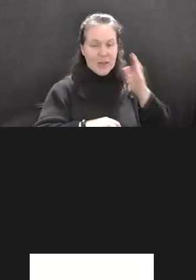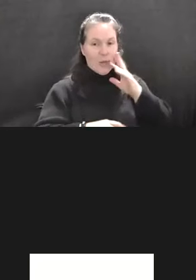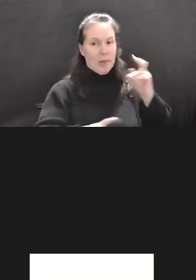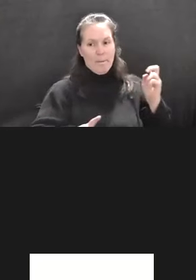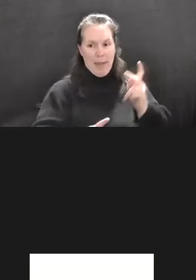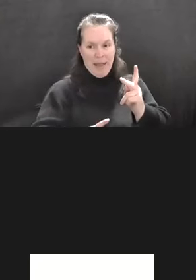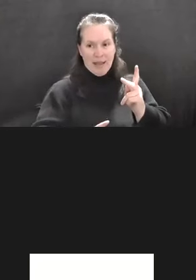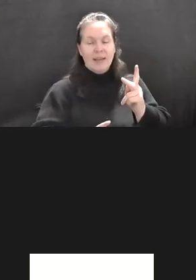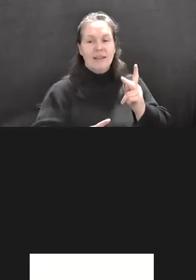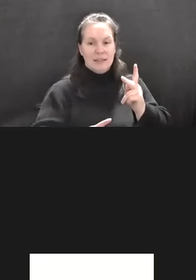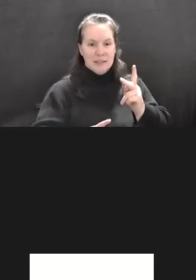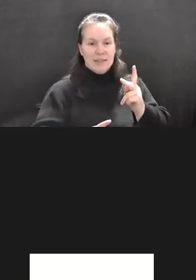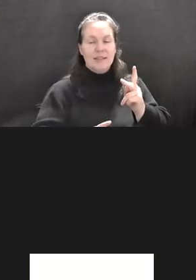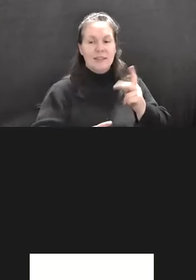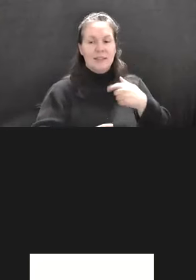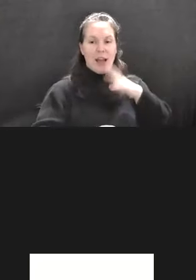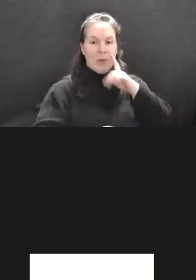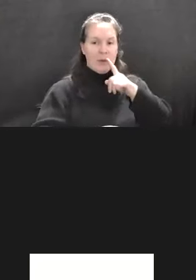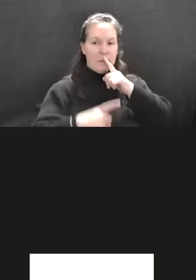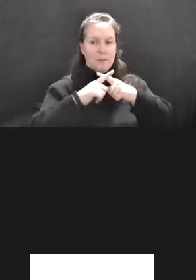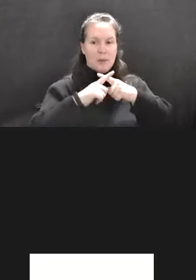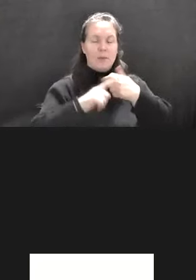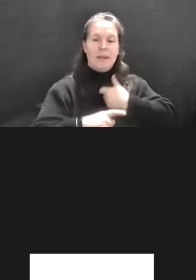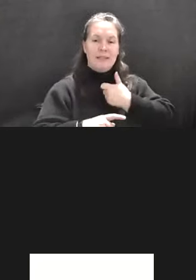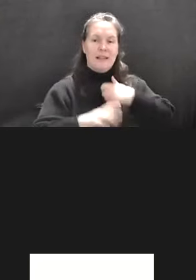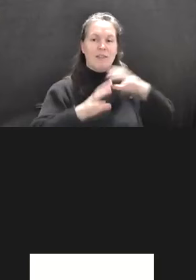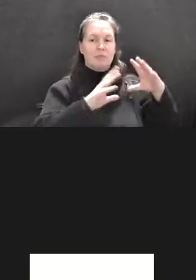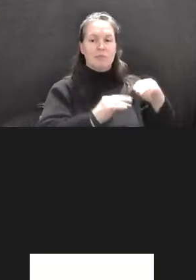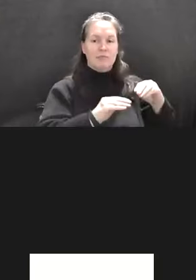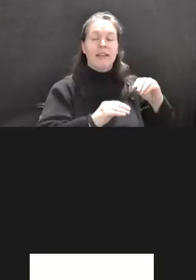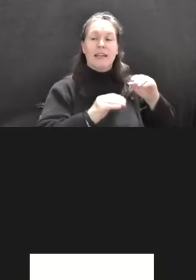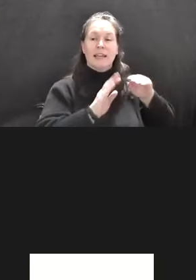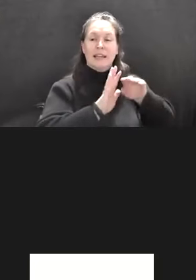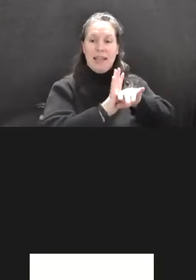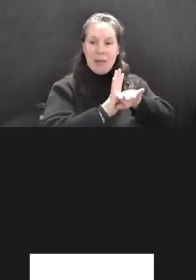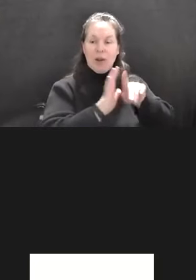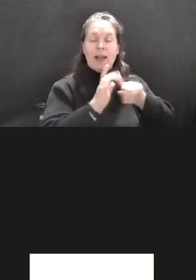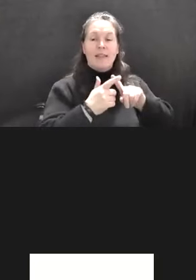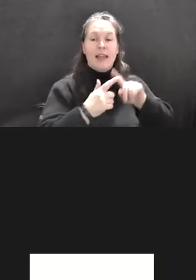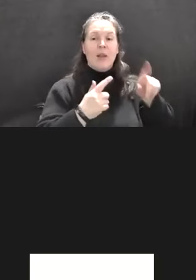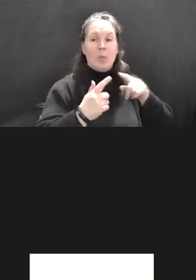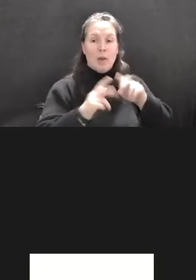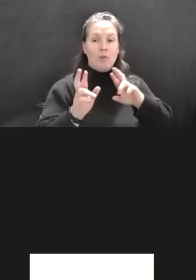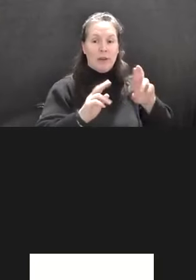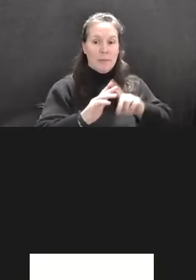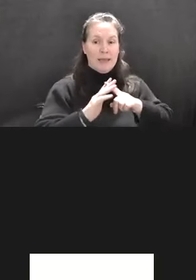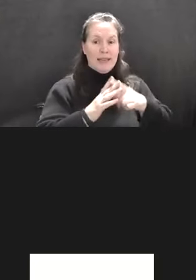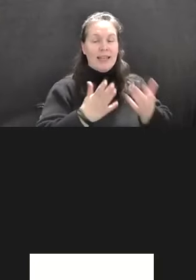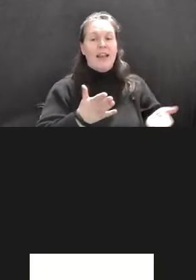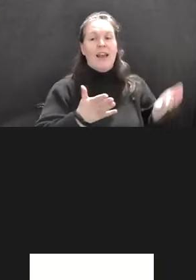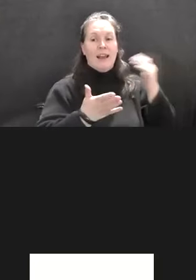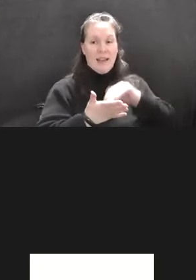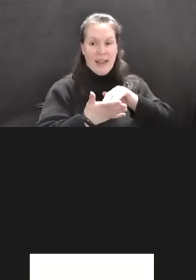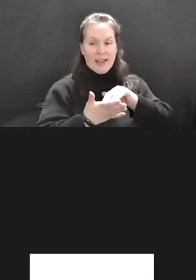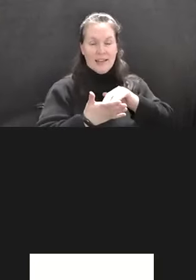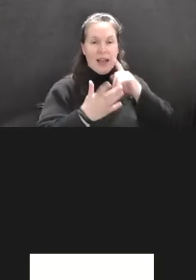here. I'll mute myself and turn off my camera. And then when we're to begin again,